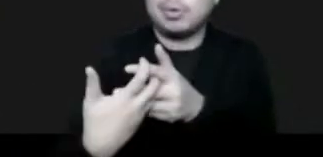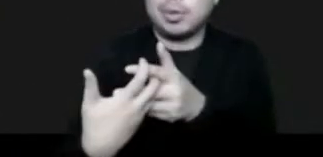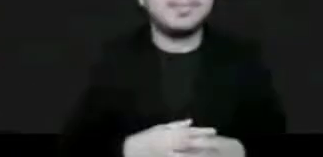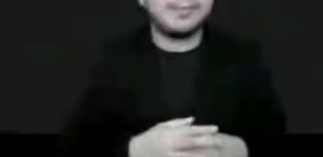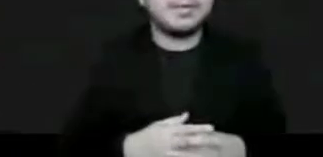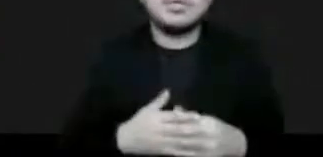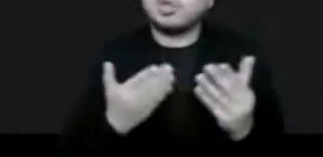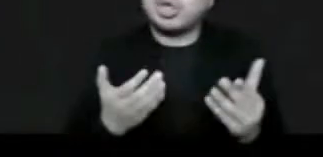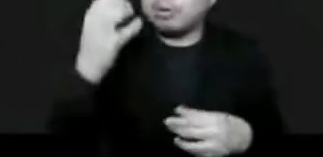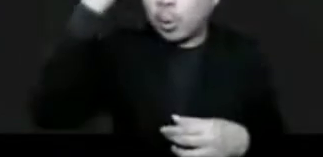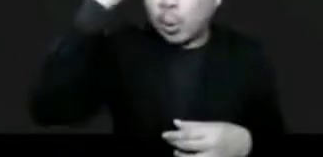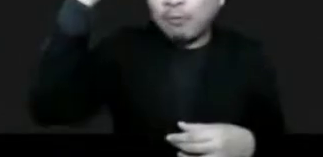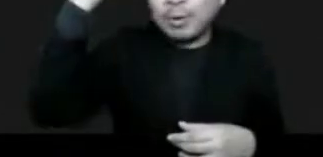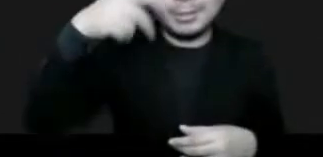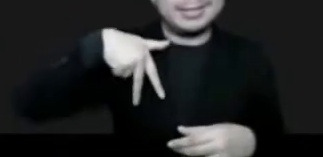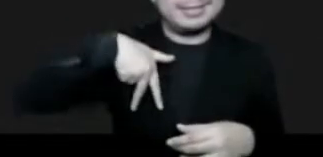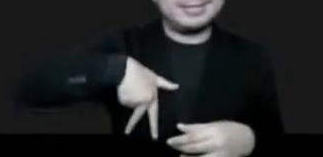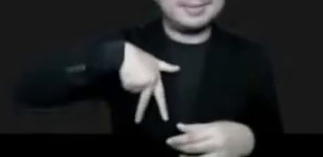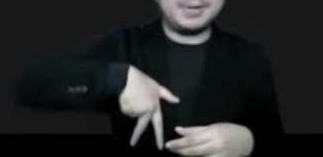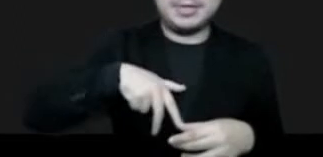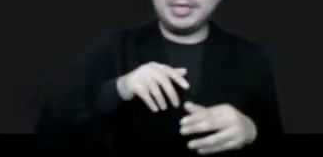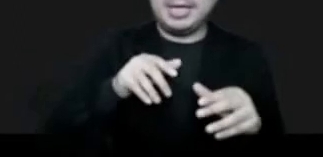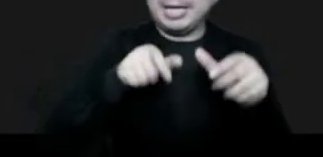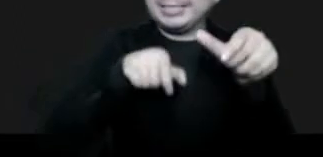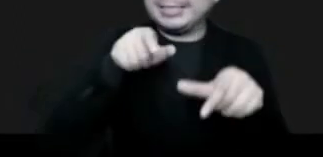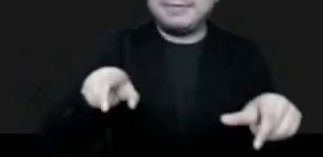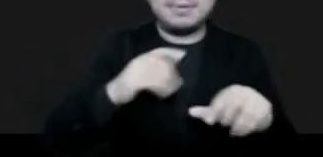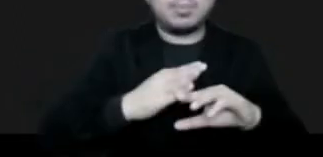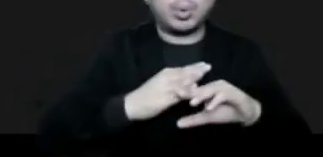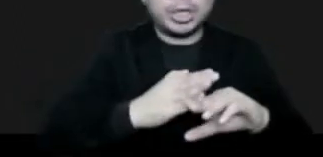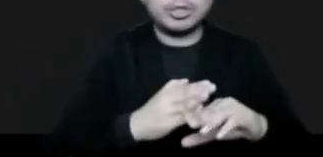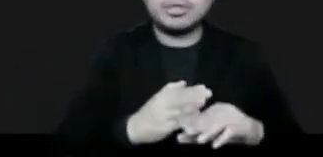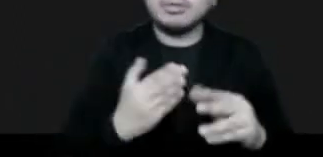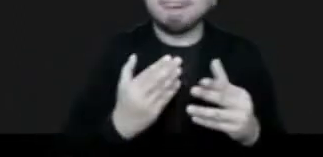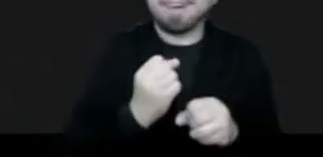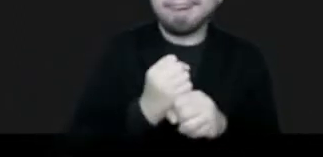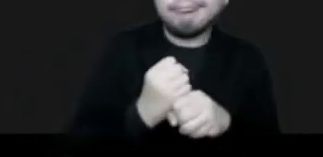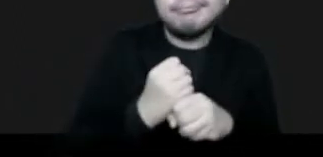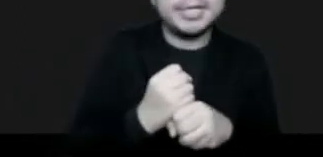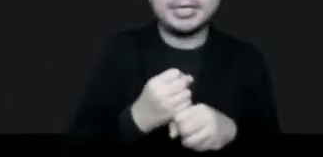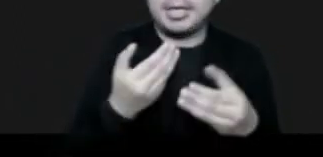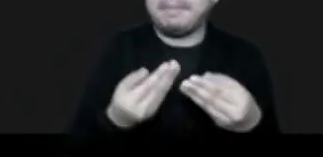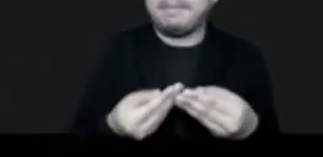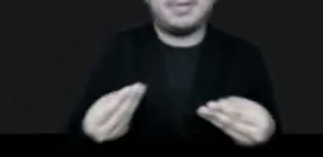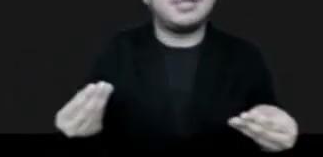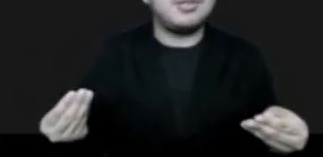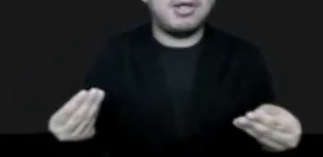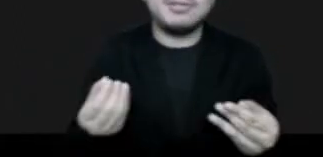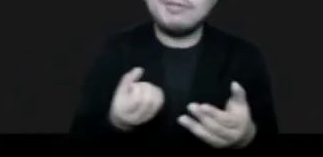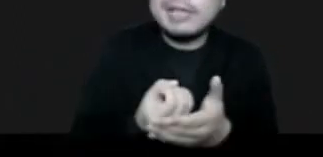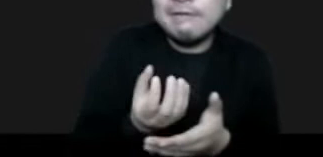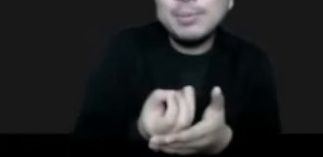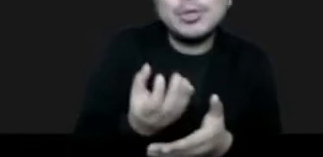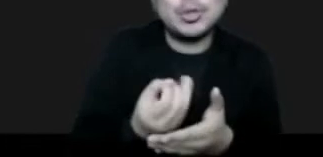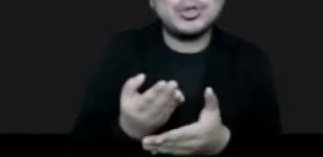developed inclusive materials. We have different materials where we